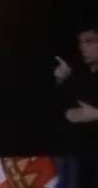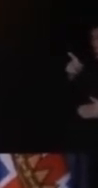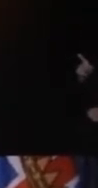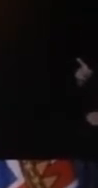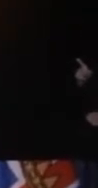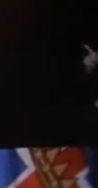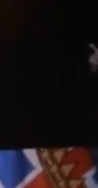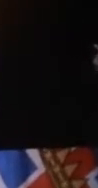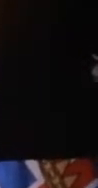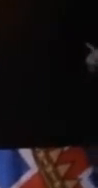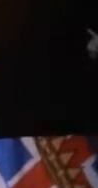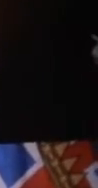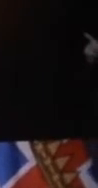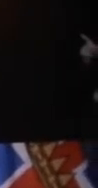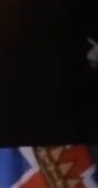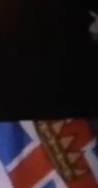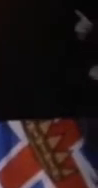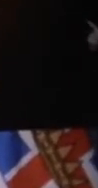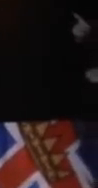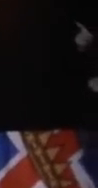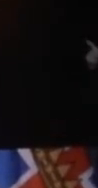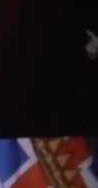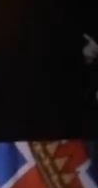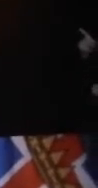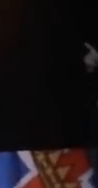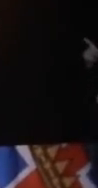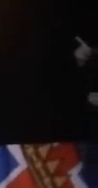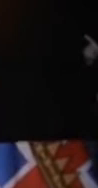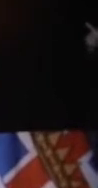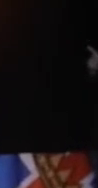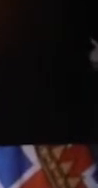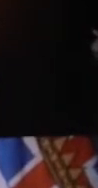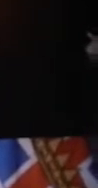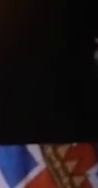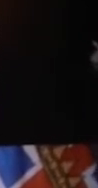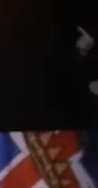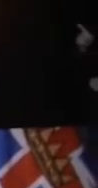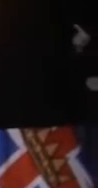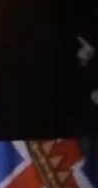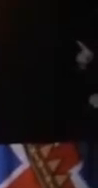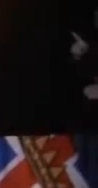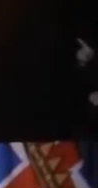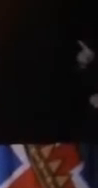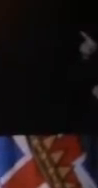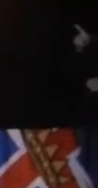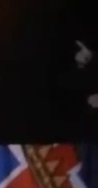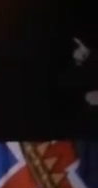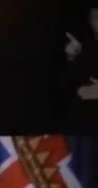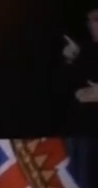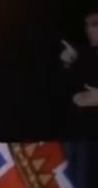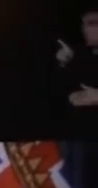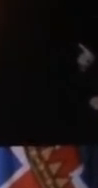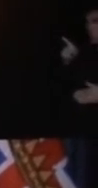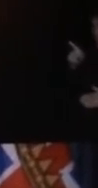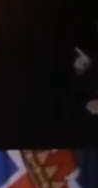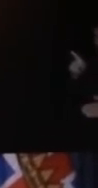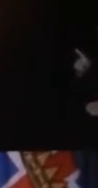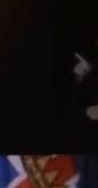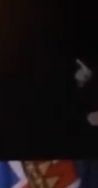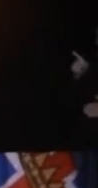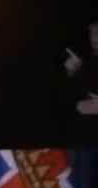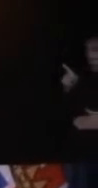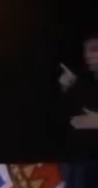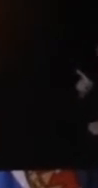know what he says, people? He says, no, it's not necessary. Just dismiss it. Pass